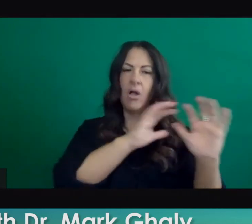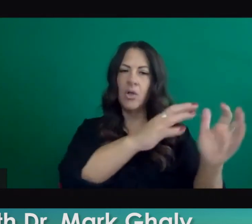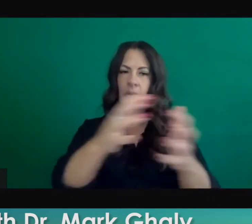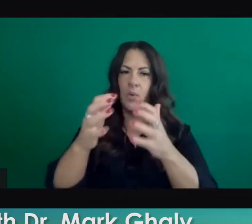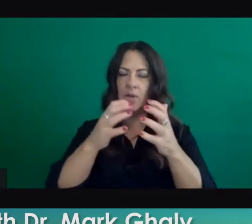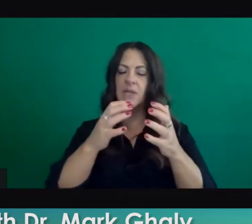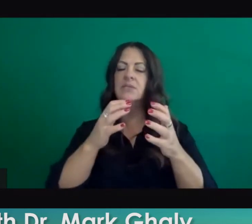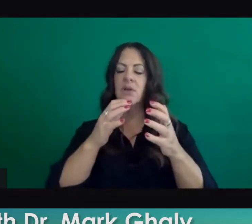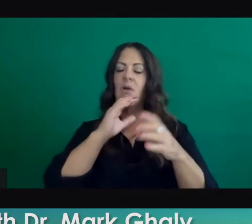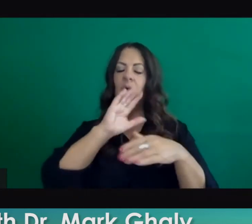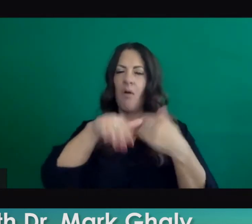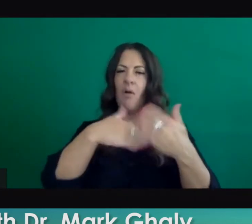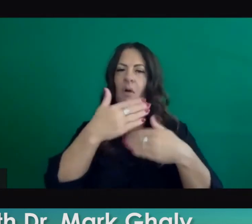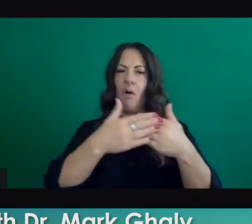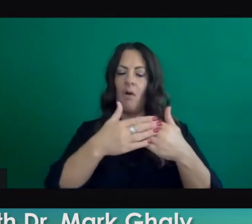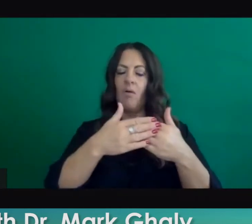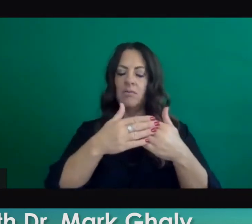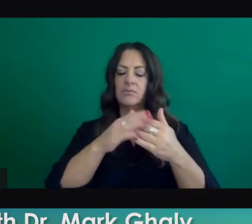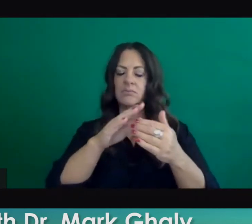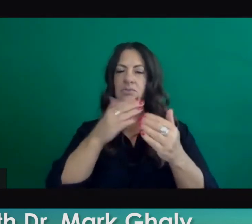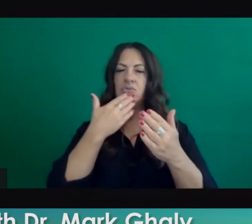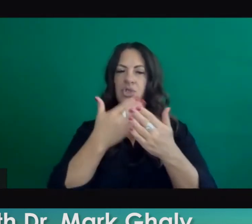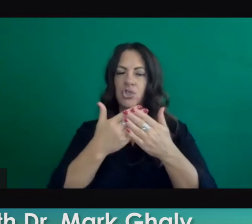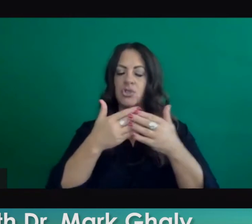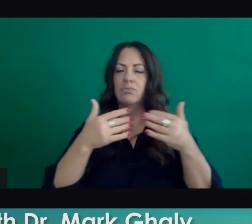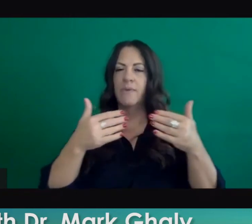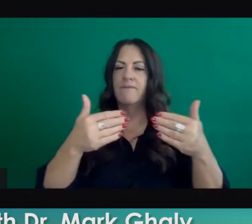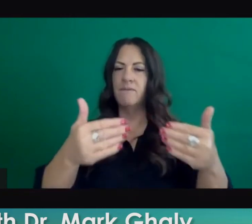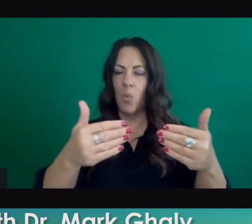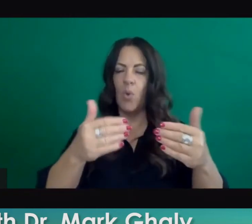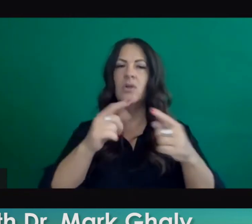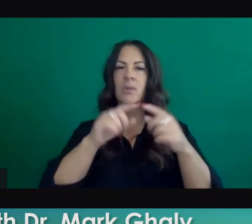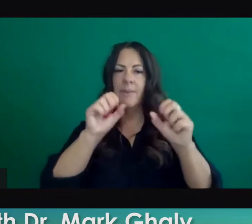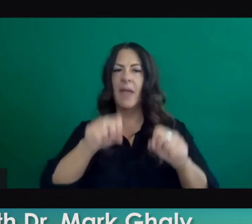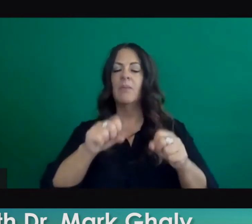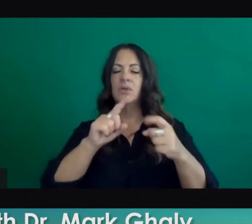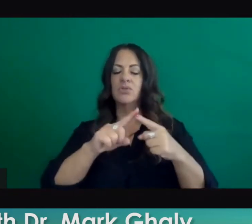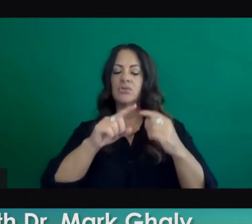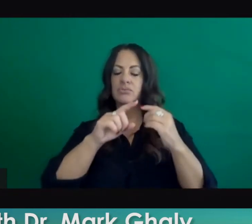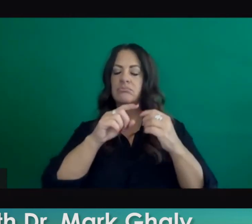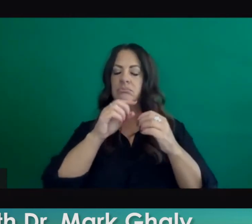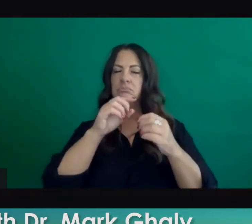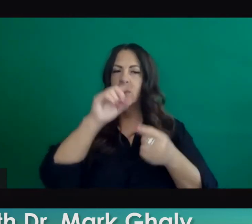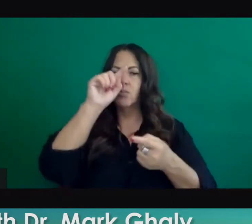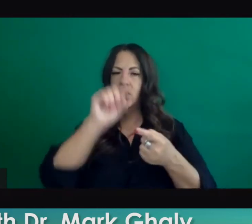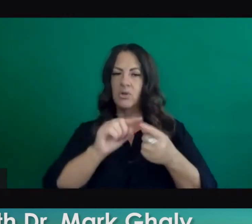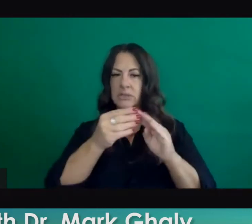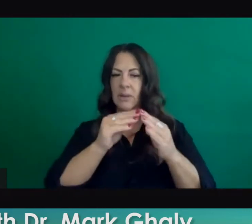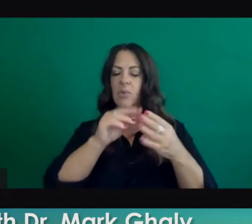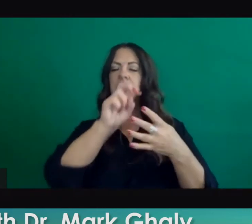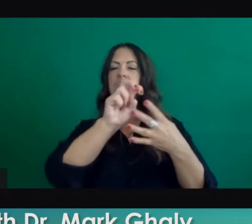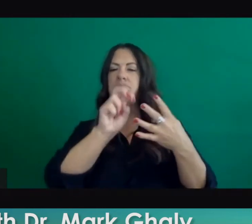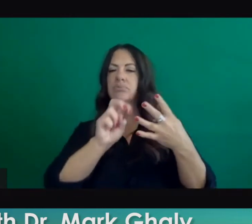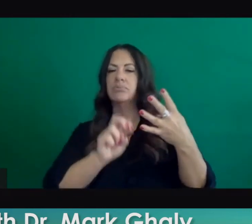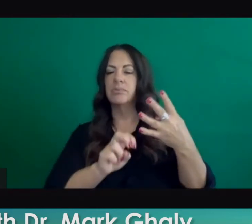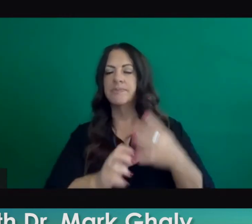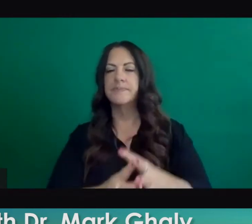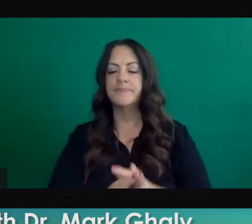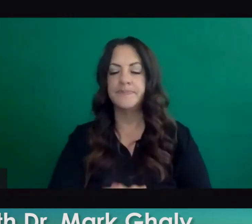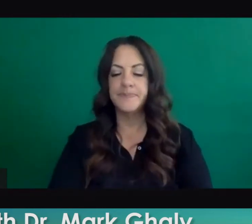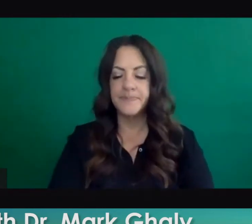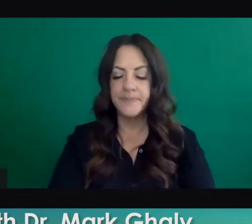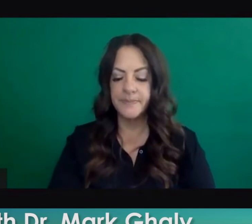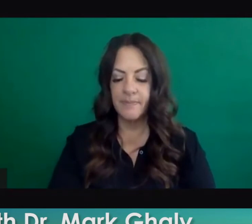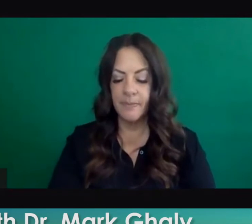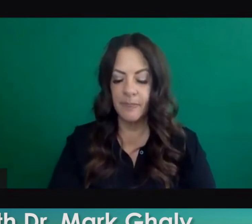Paul Sidgen, San Diego Union Tribune. Hi, Dr. Ghaly. Thanks for taking my call. My question has to do